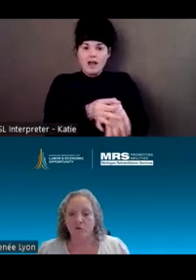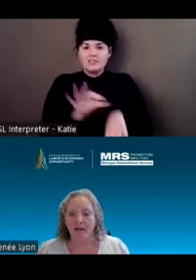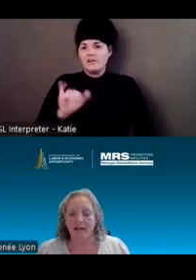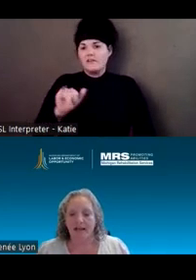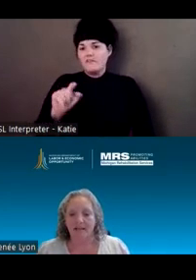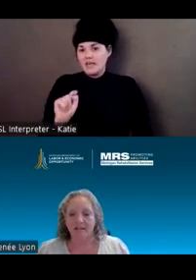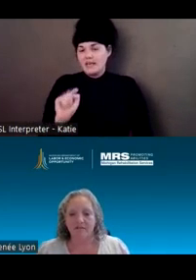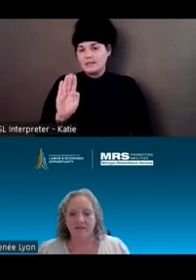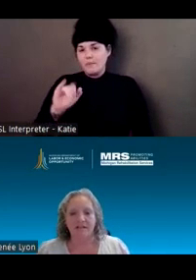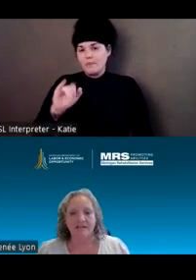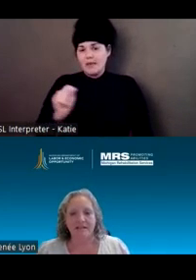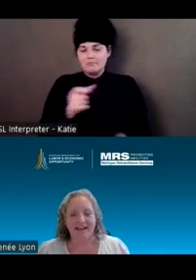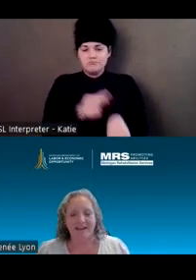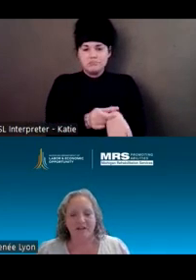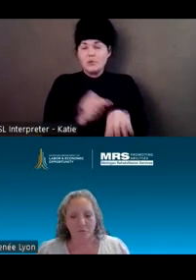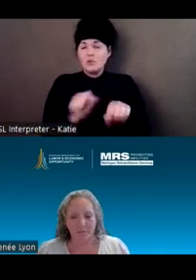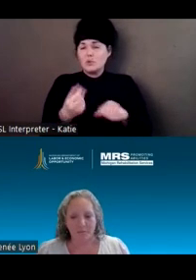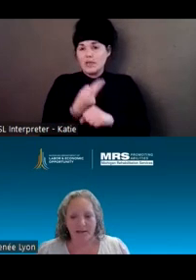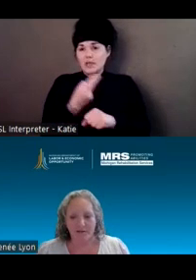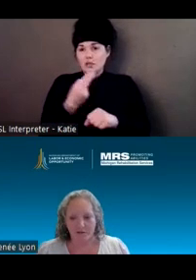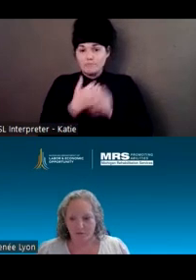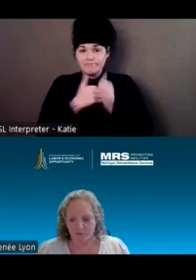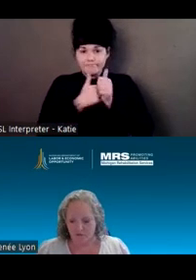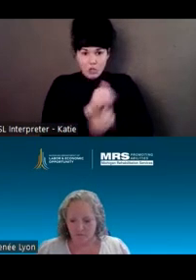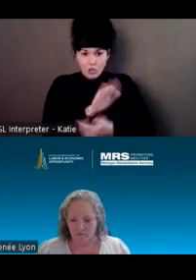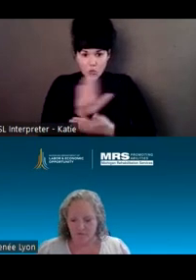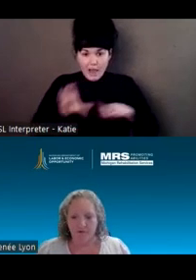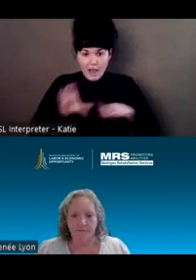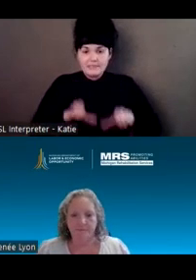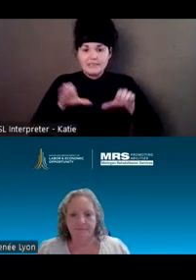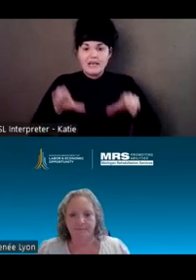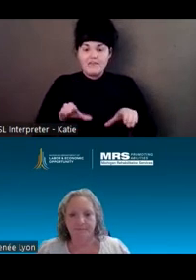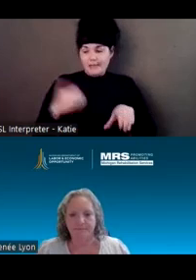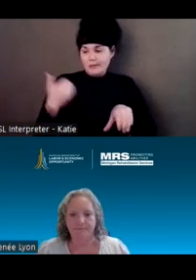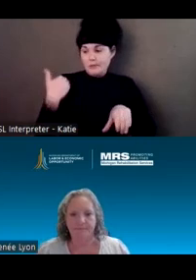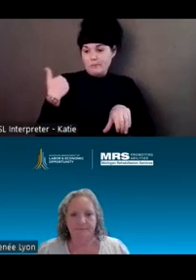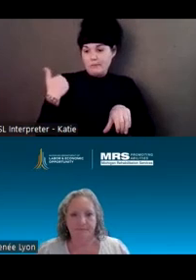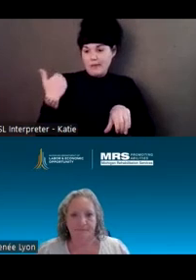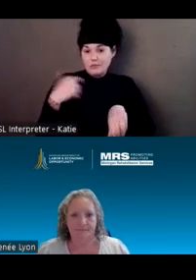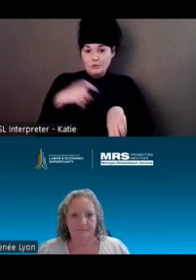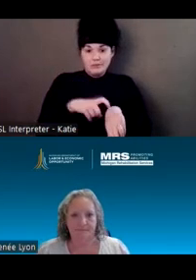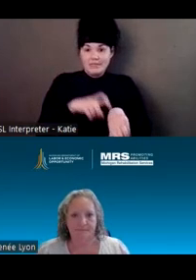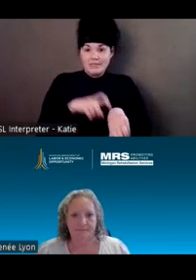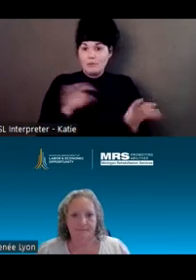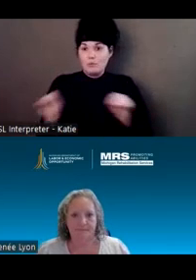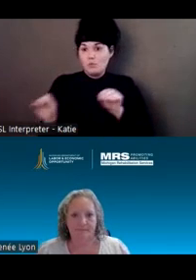to track activities and remind you to move.